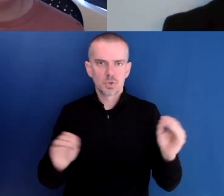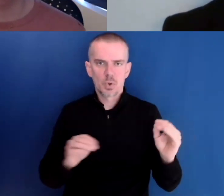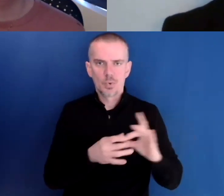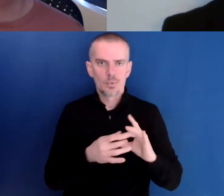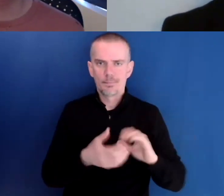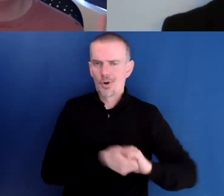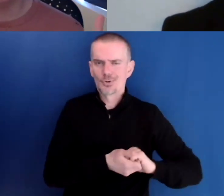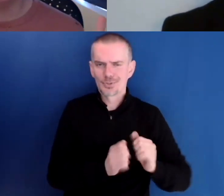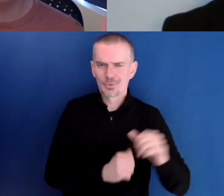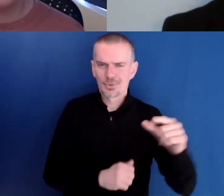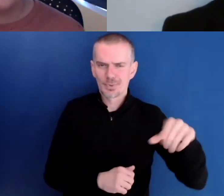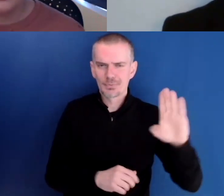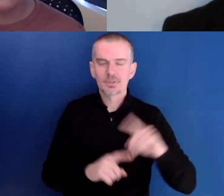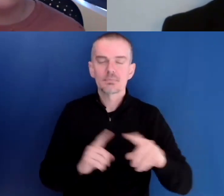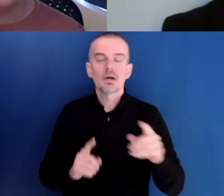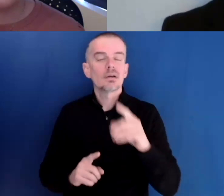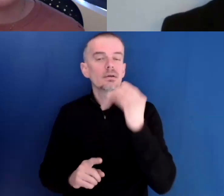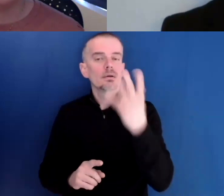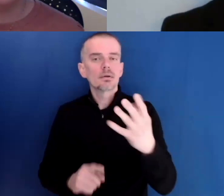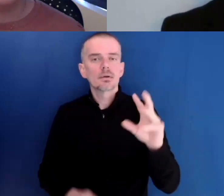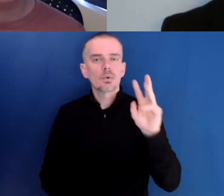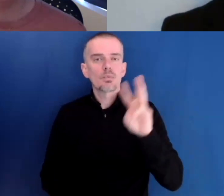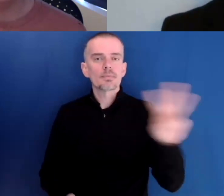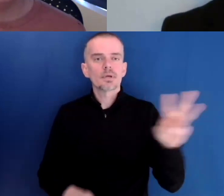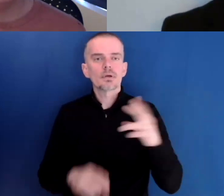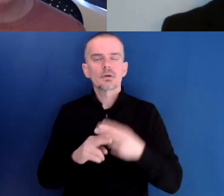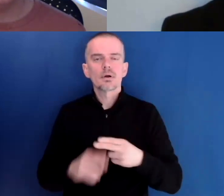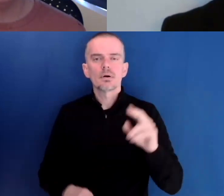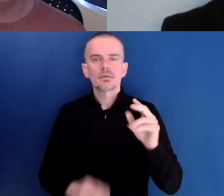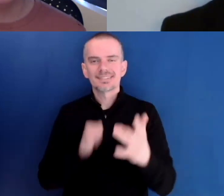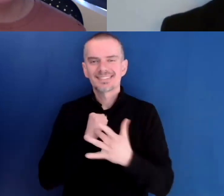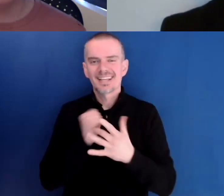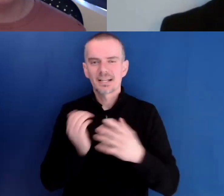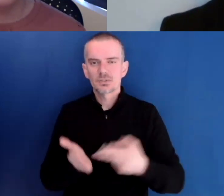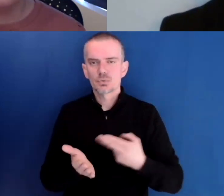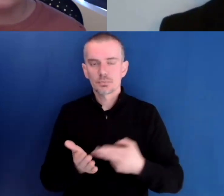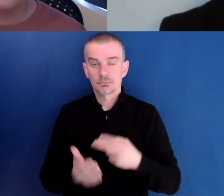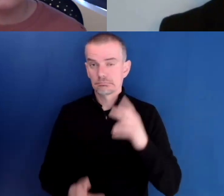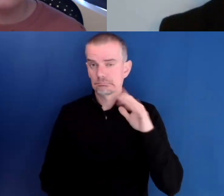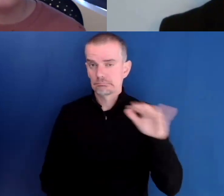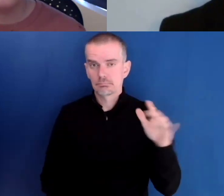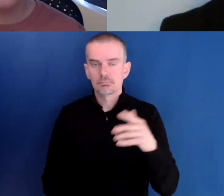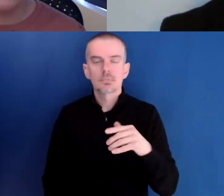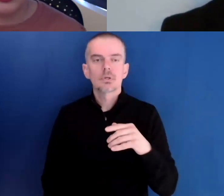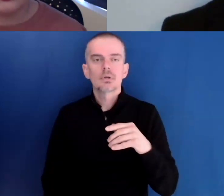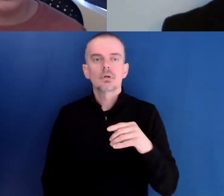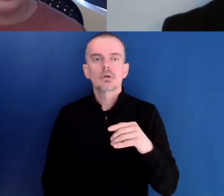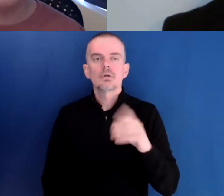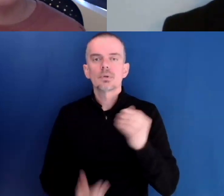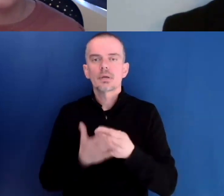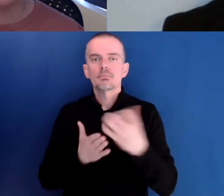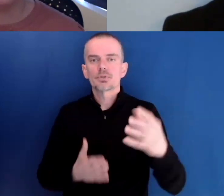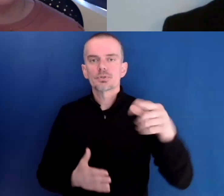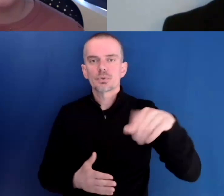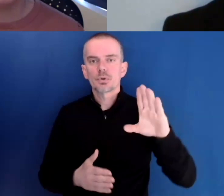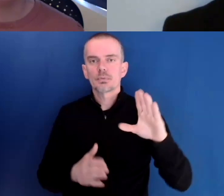all, but there is a website called TechSoup, and you can purchase QuickBooks Online